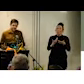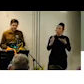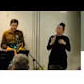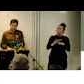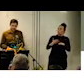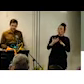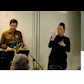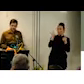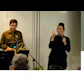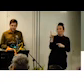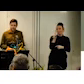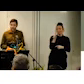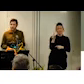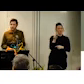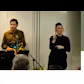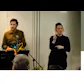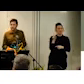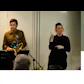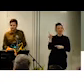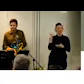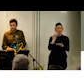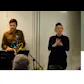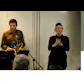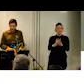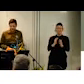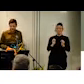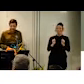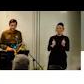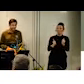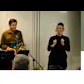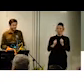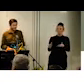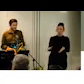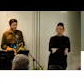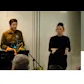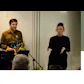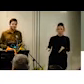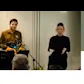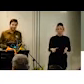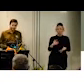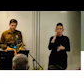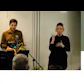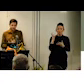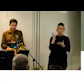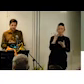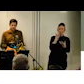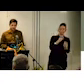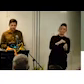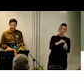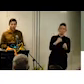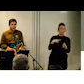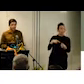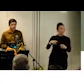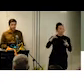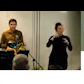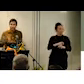idea is actually rocking people to sleep. And this one, you're very lucky tonight because this research